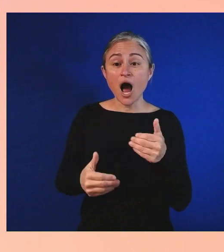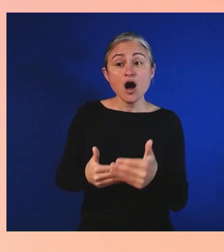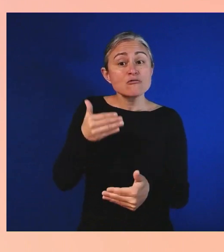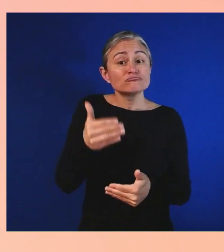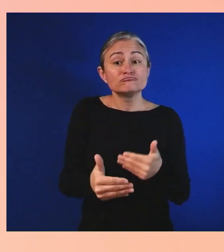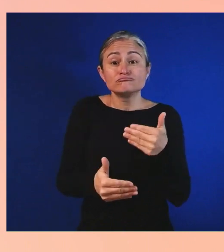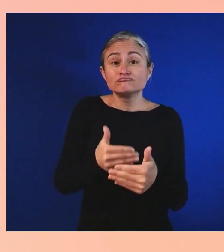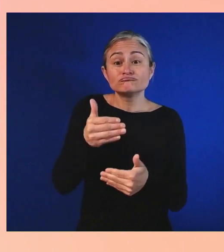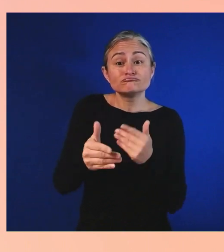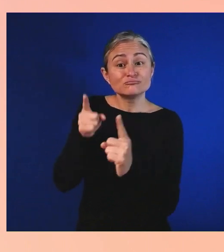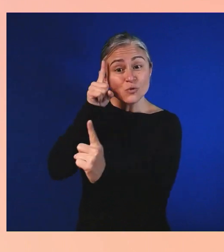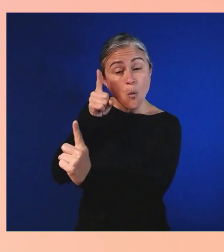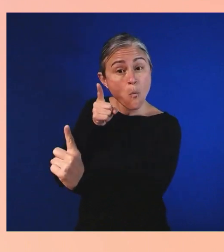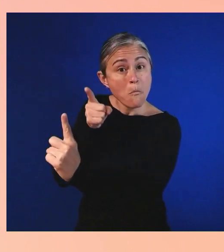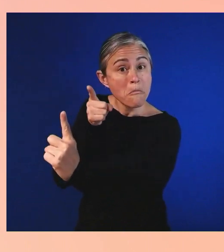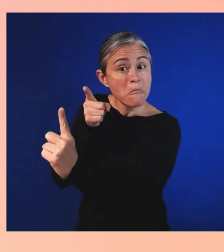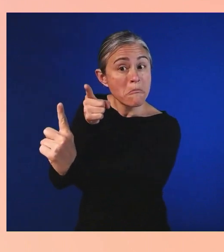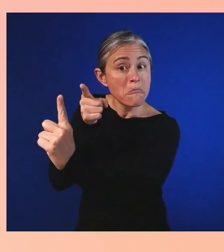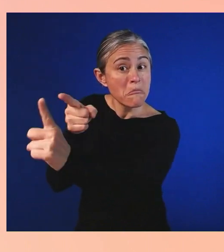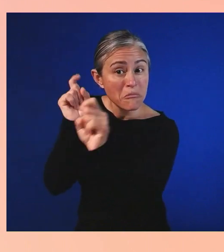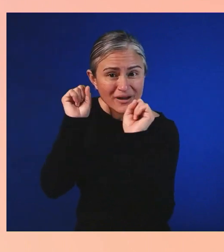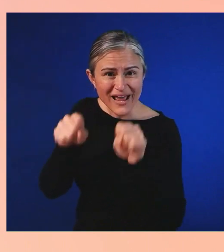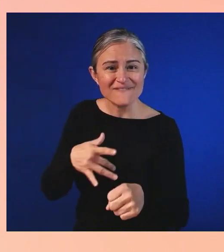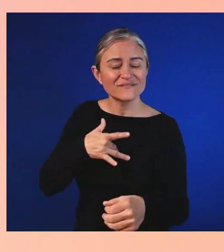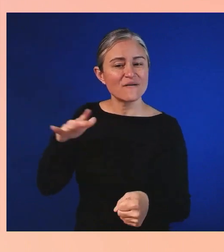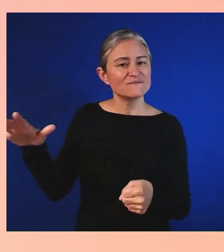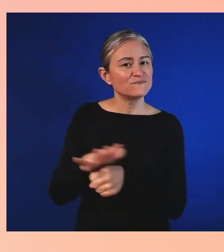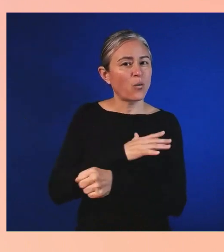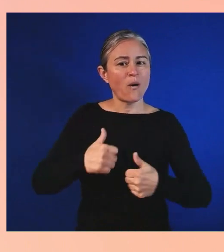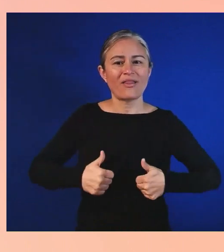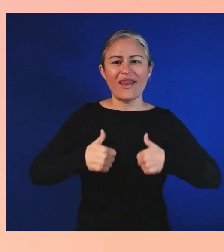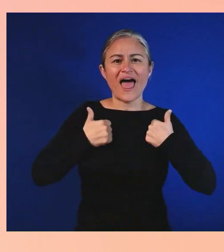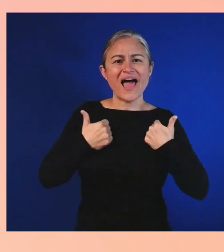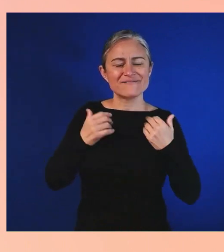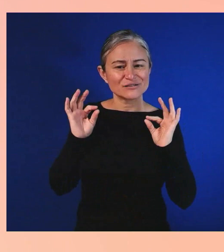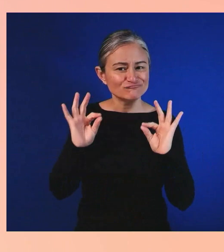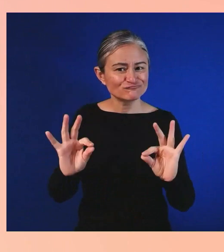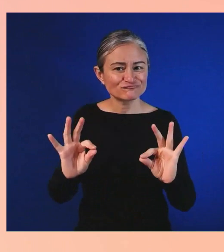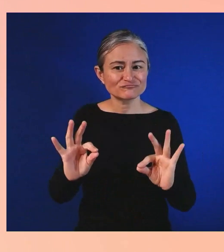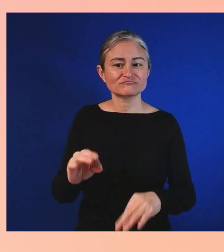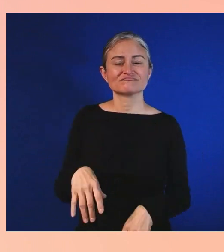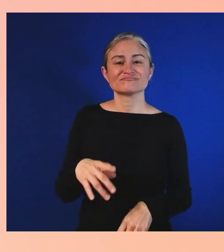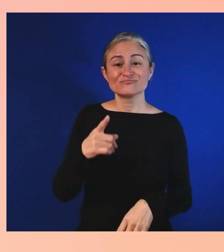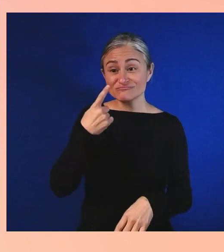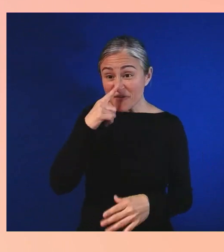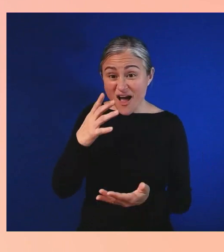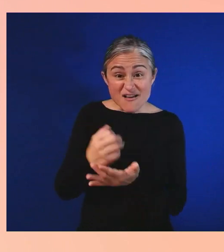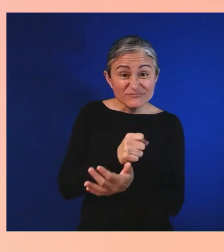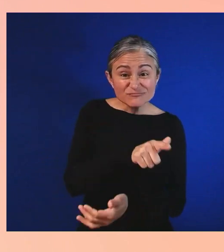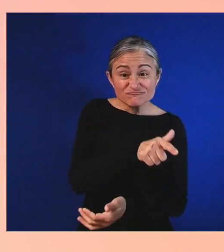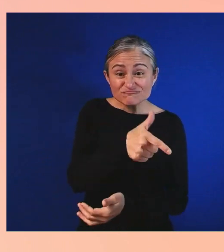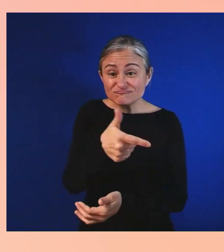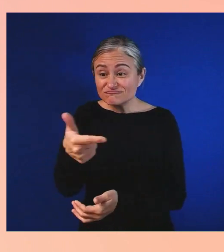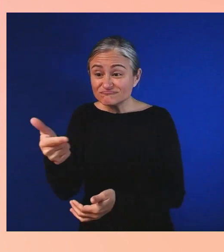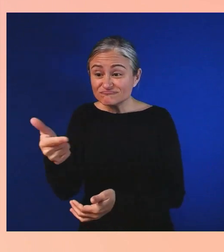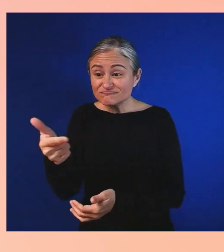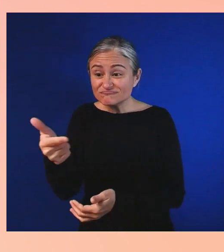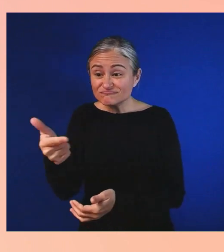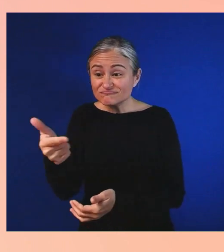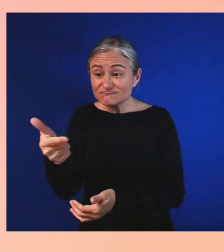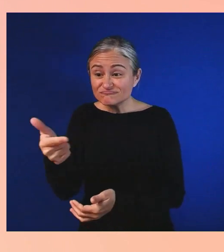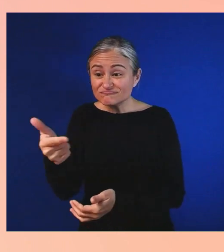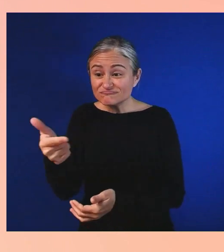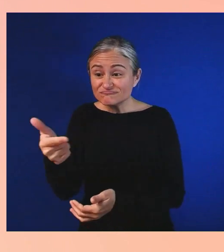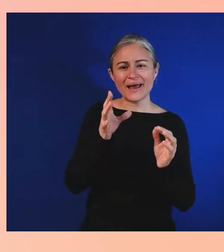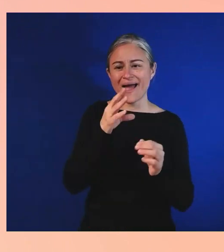of disability impacts and technology policy. I'll start again with Maria to see if you can share any specific U.S.